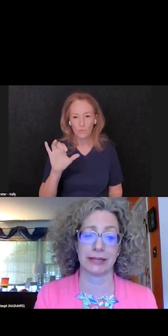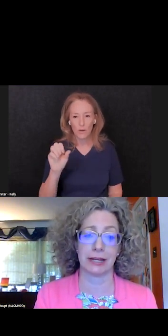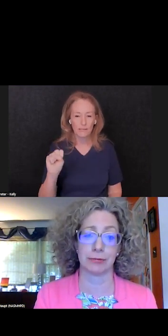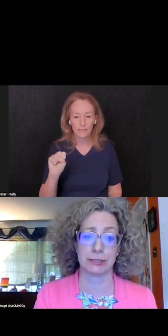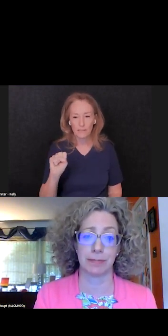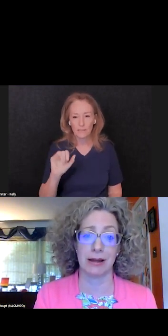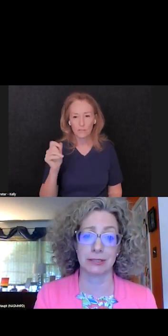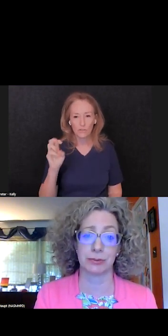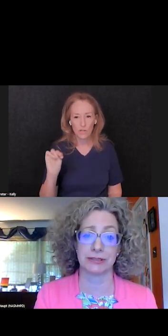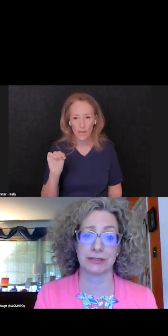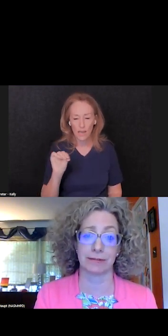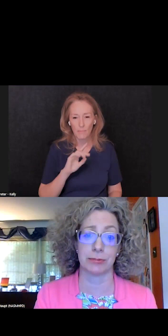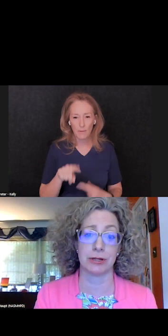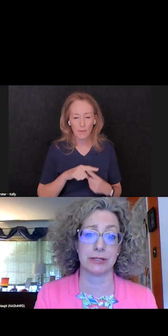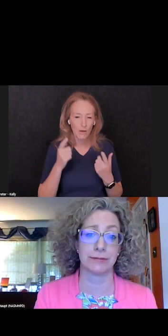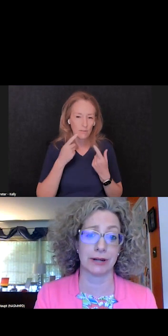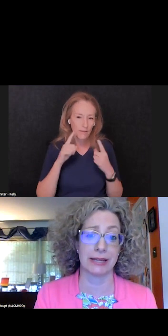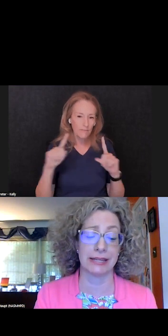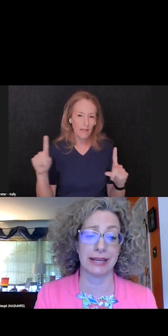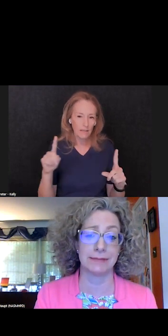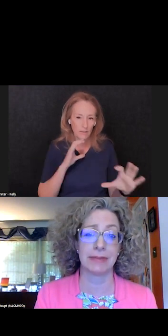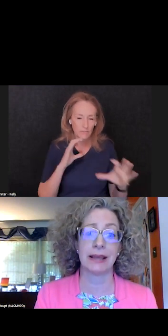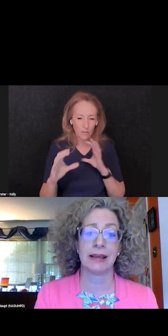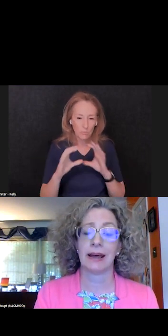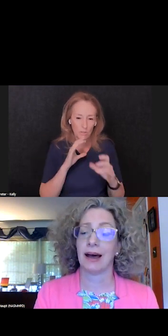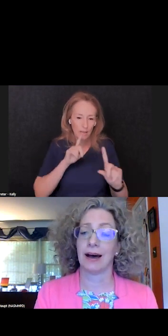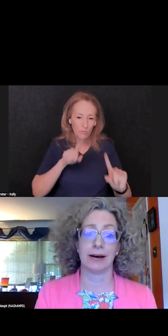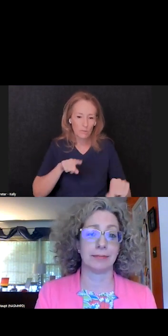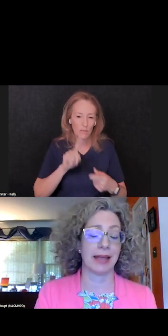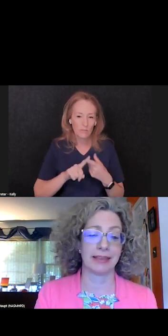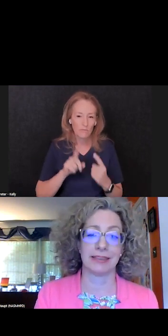communication planning and response with deaf communities for 988.